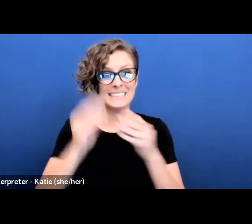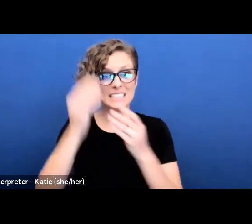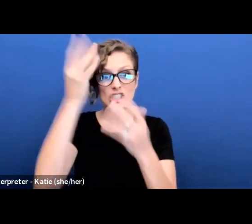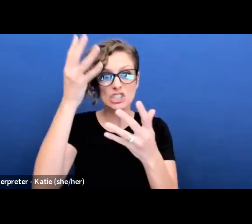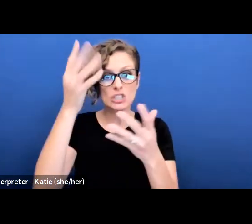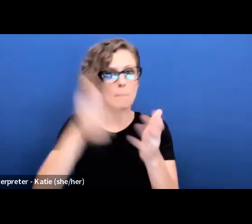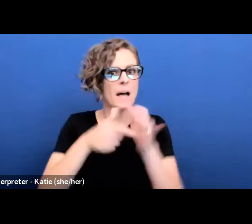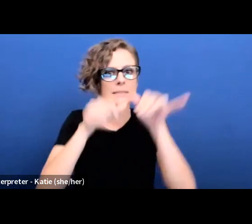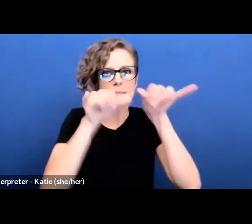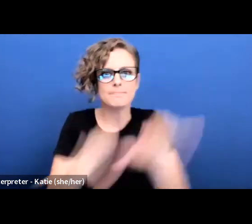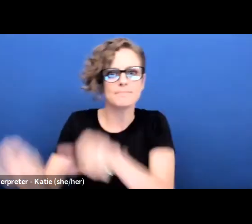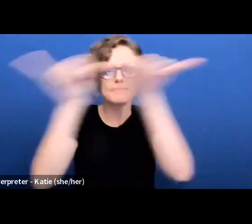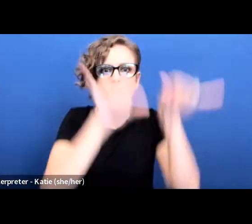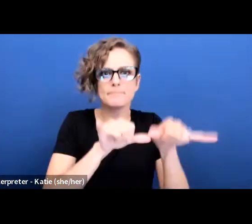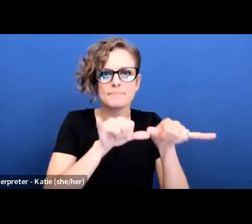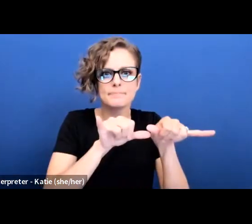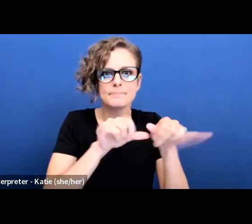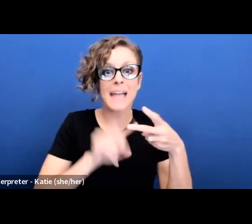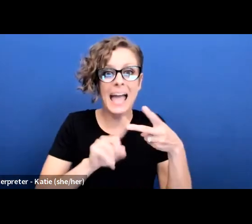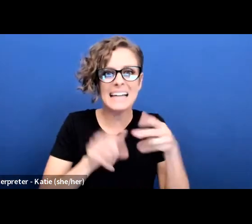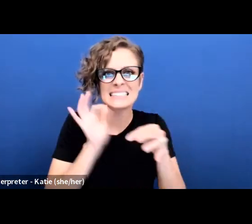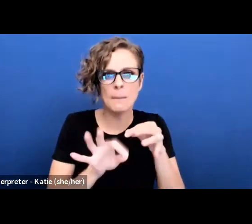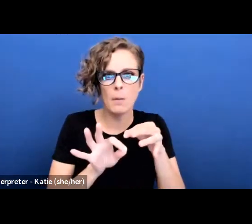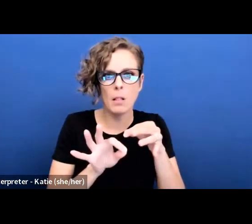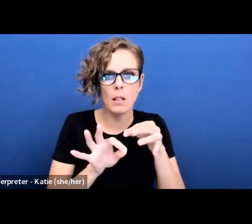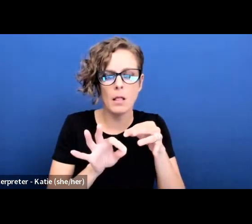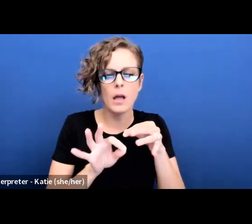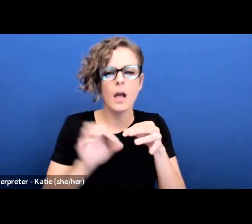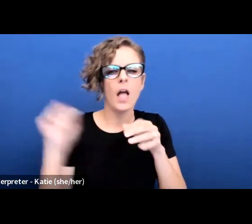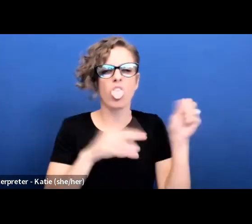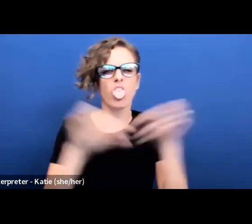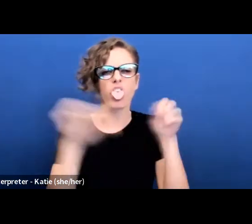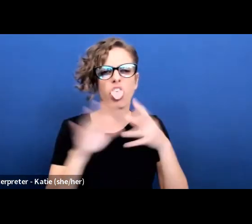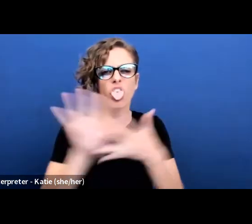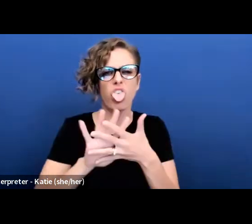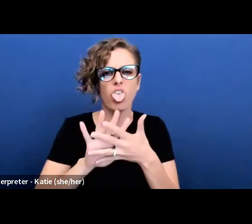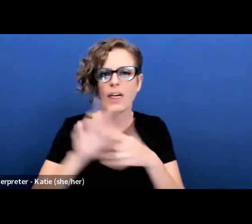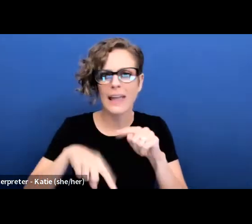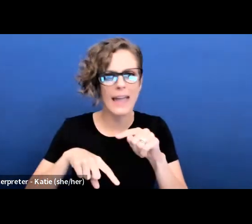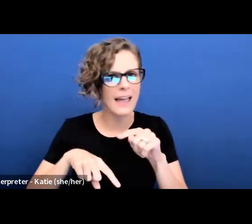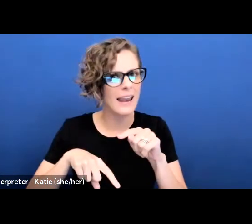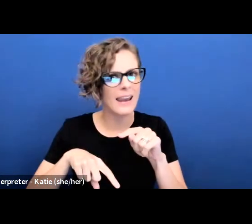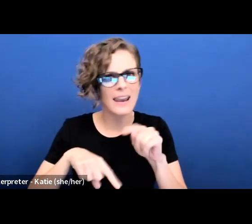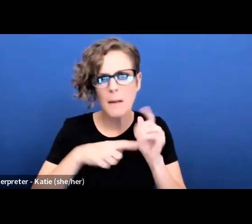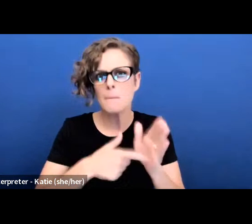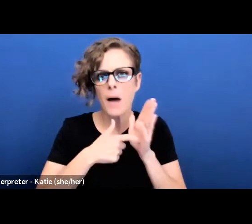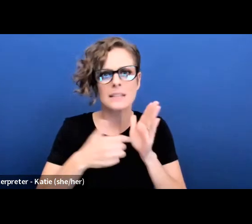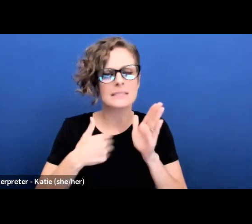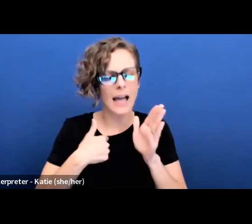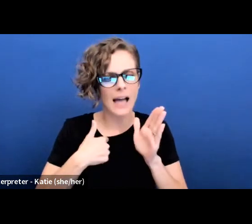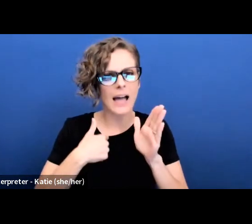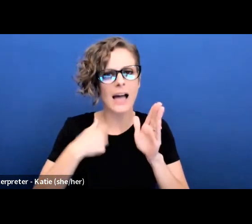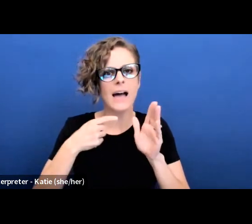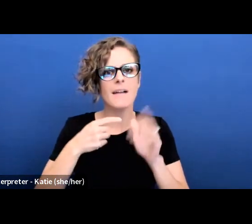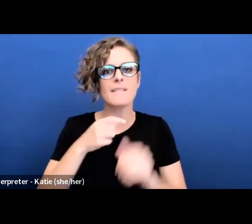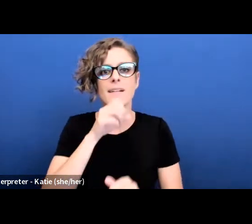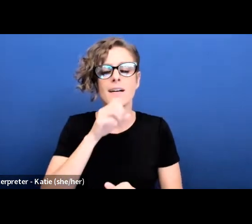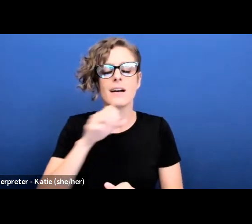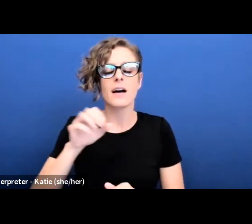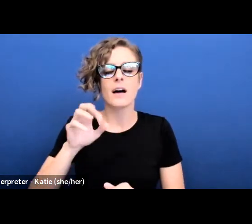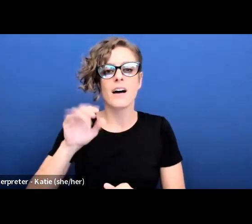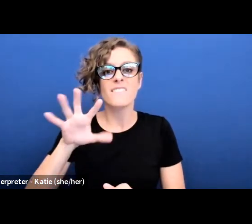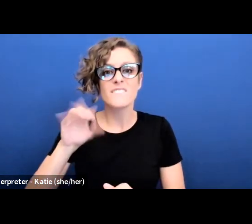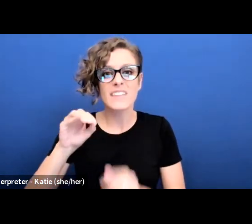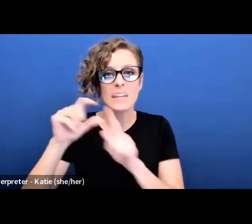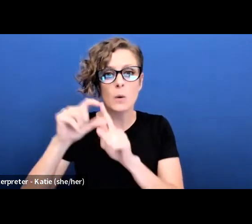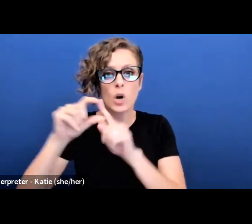simple. It can't be a whole bunch of things that are there. You have to have under 50 words as far as